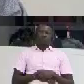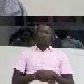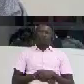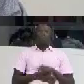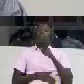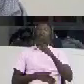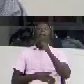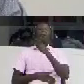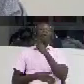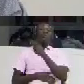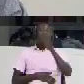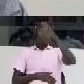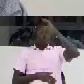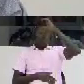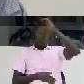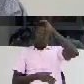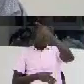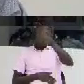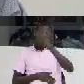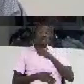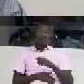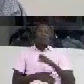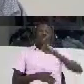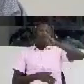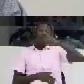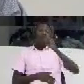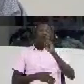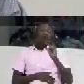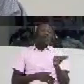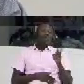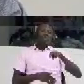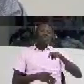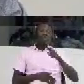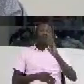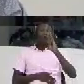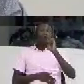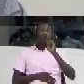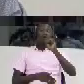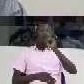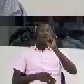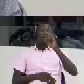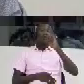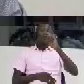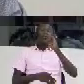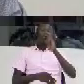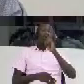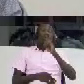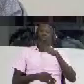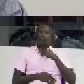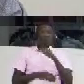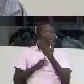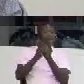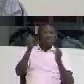Jean Bosco Ntaganda has not escaped justice.